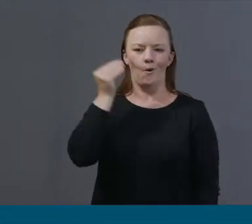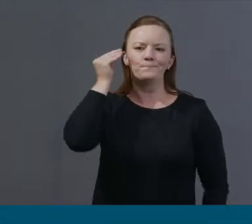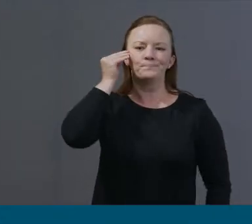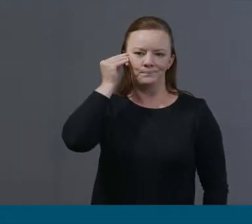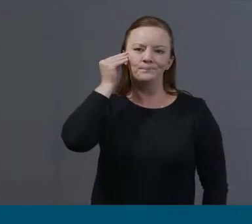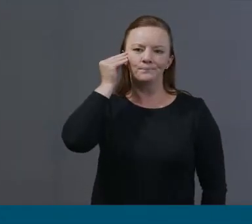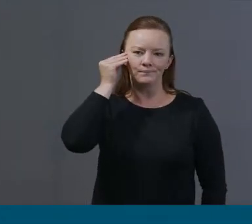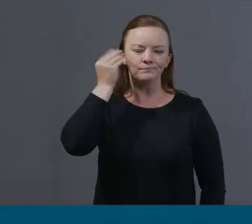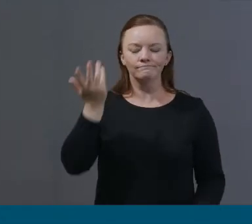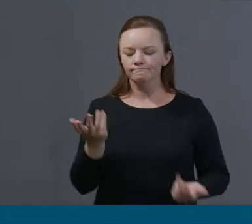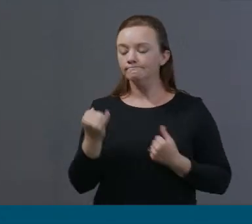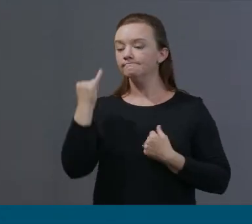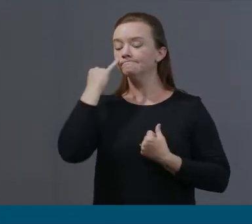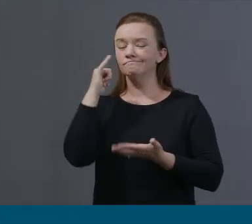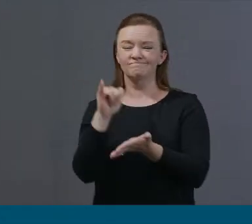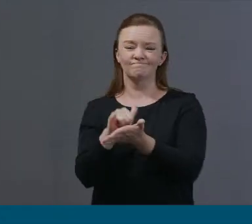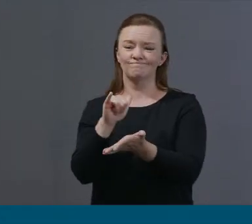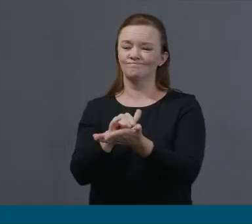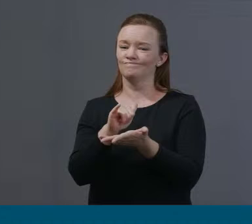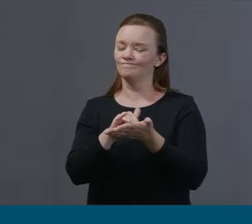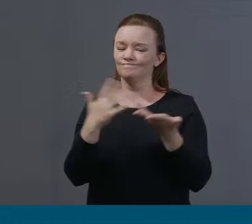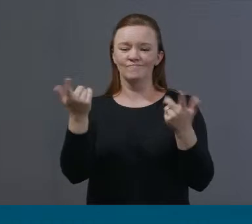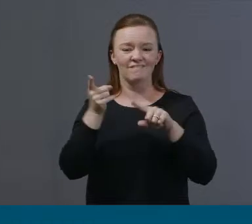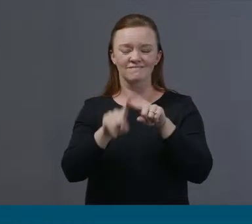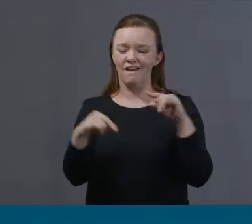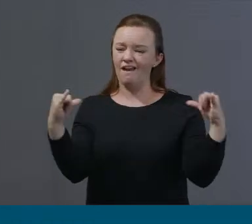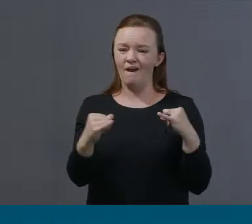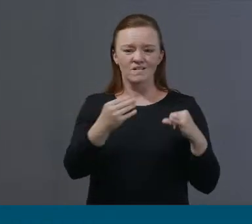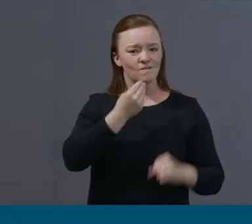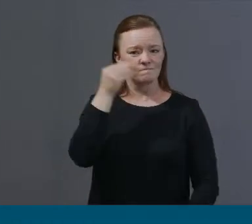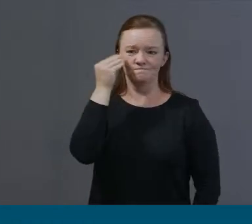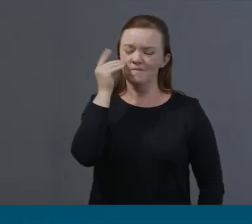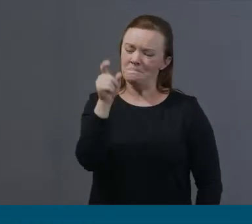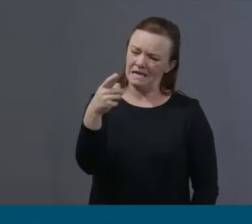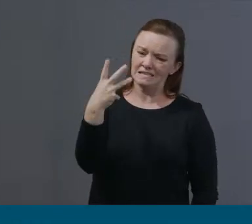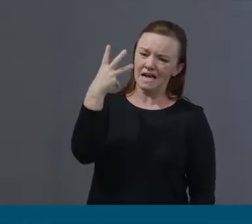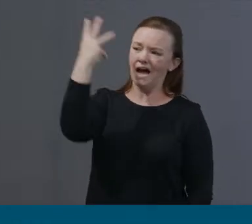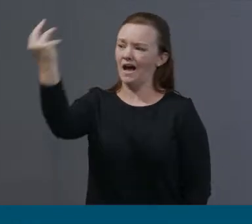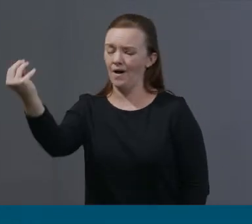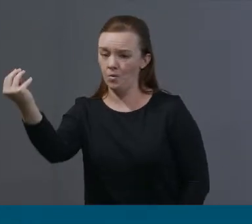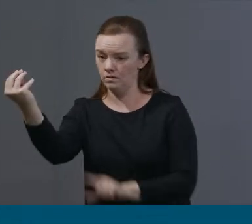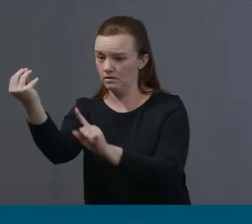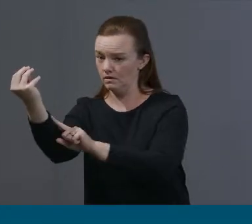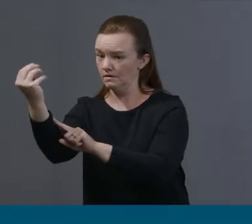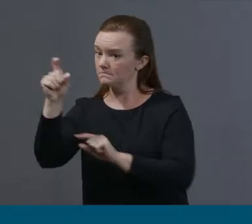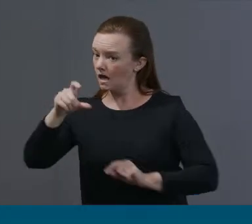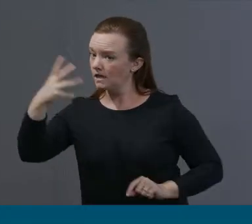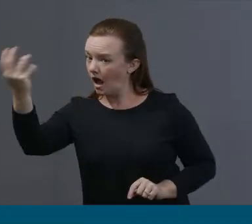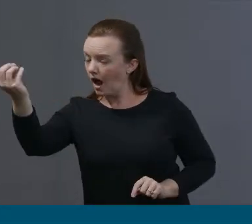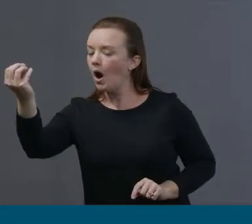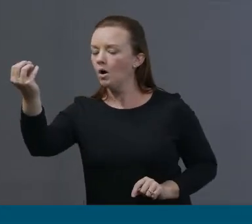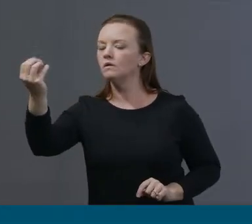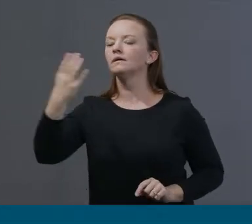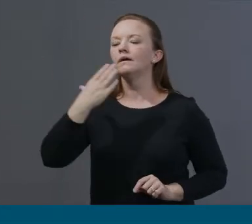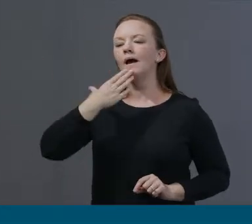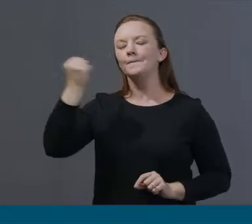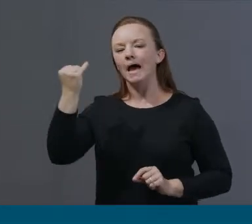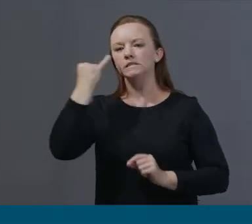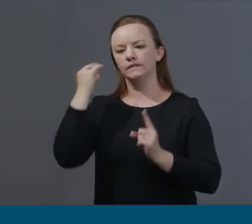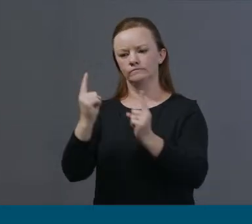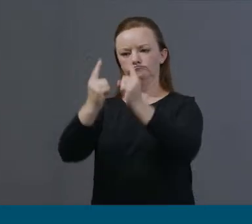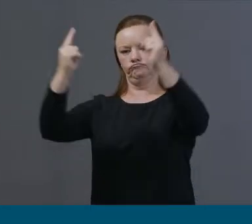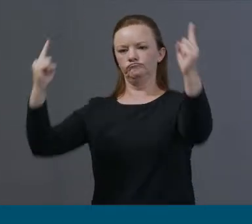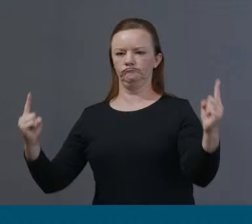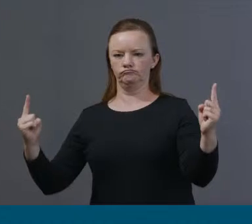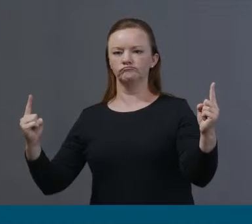If you can't stay home and you go out, you are most safe when you physically